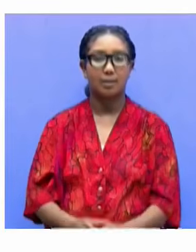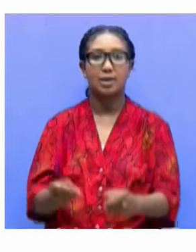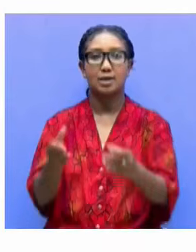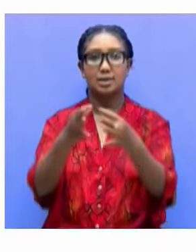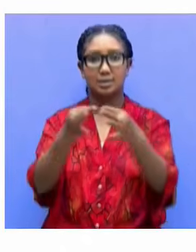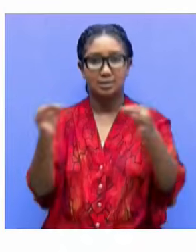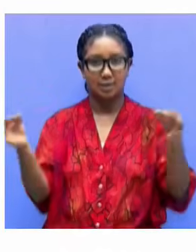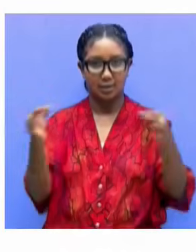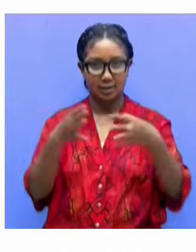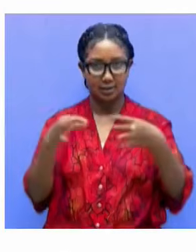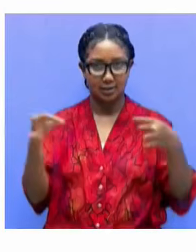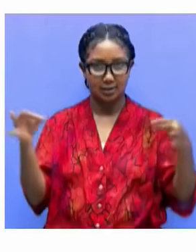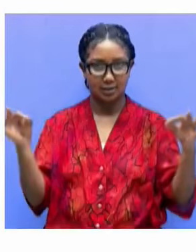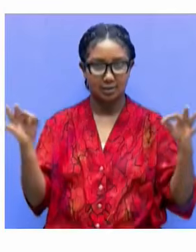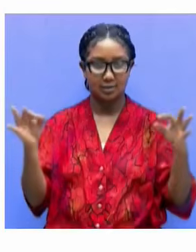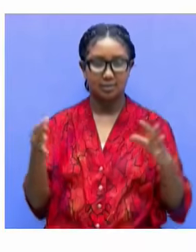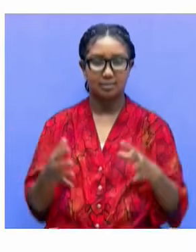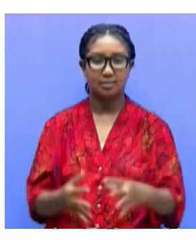sentences.